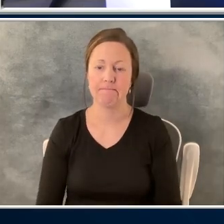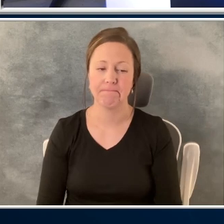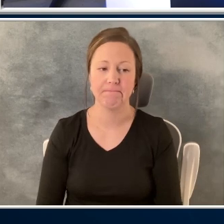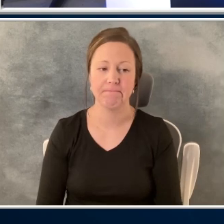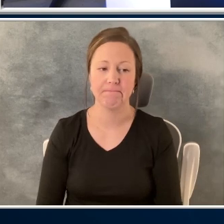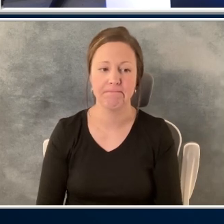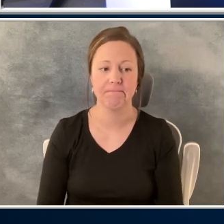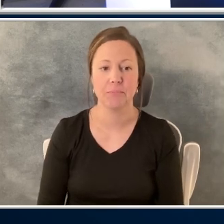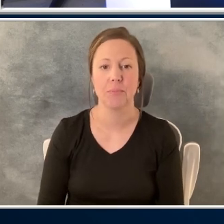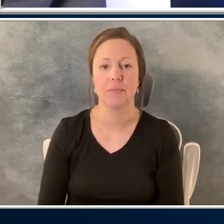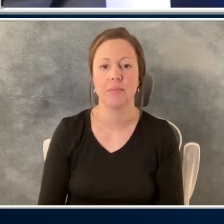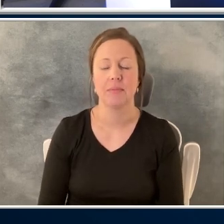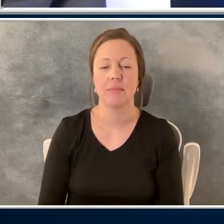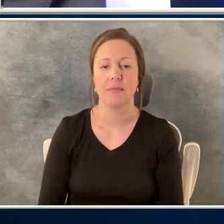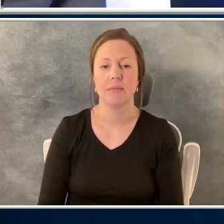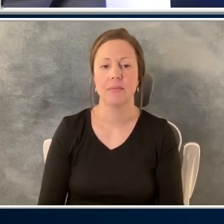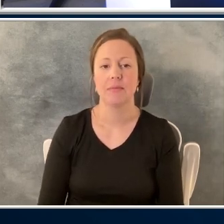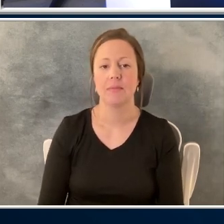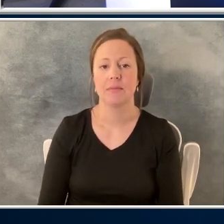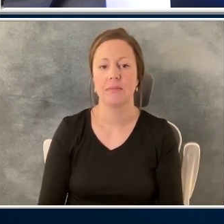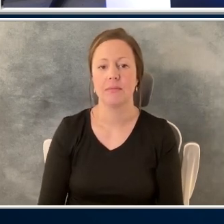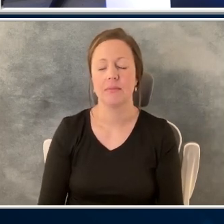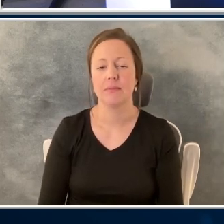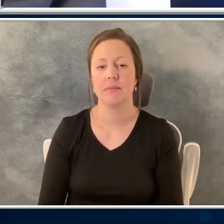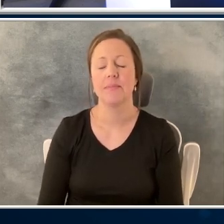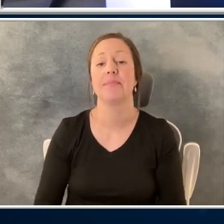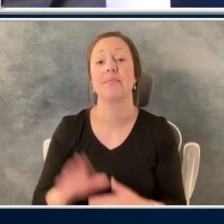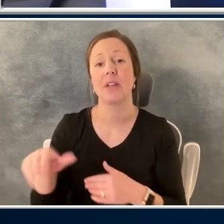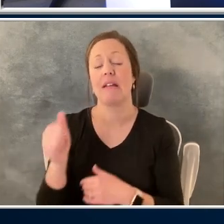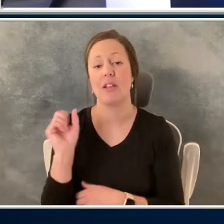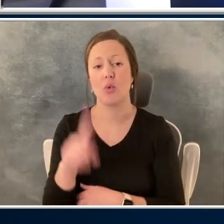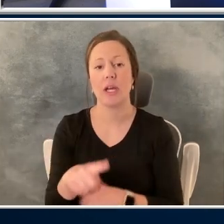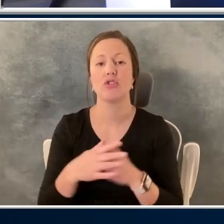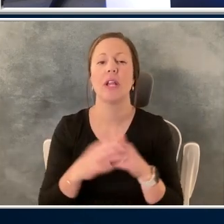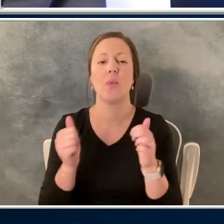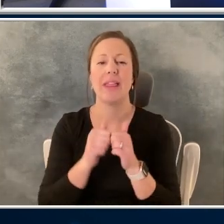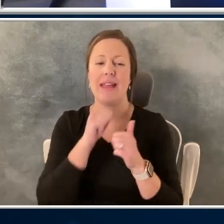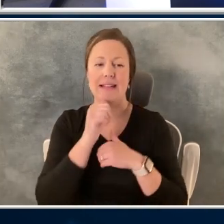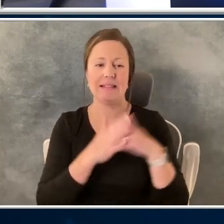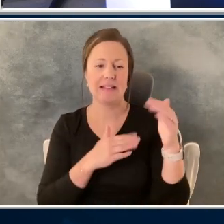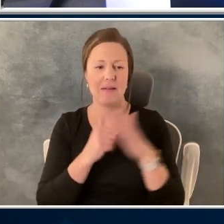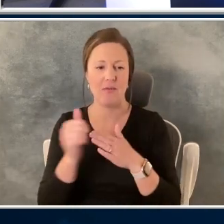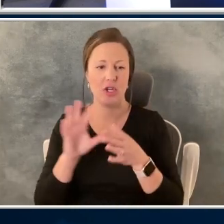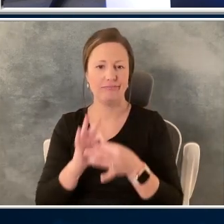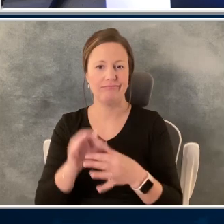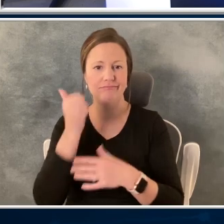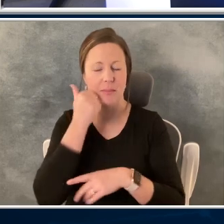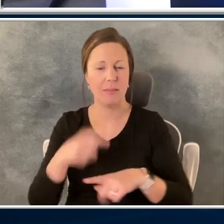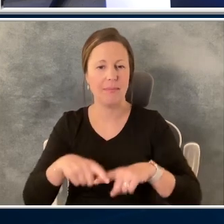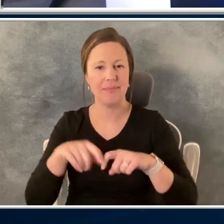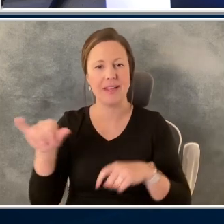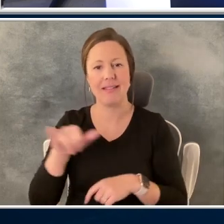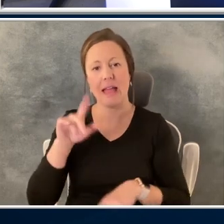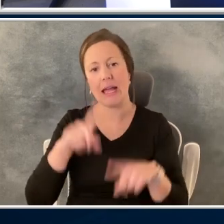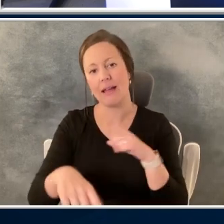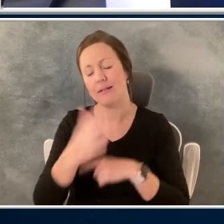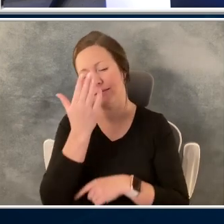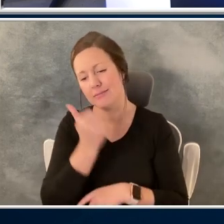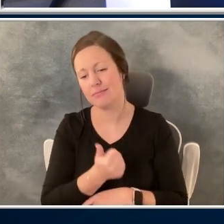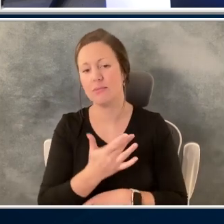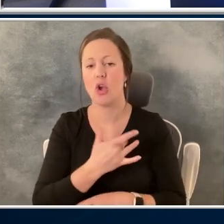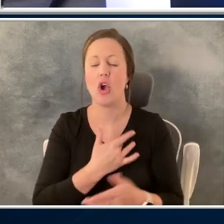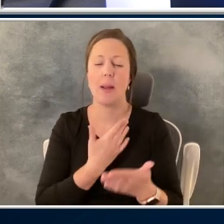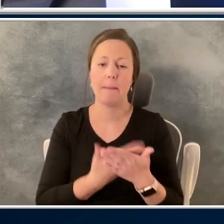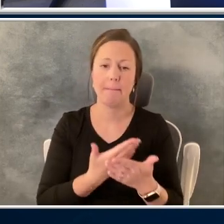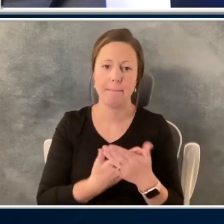Question from Yen Liang is, given the discomforts associated with menopause, such as insomnia, palpitations, hot flashes, we've talked about all